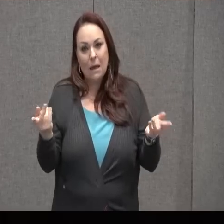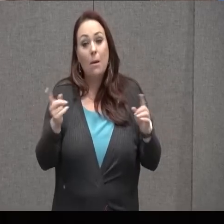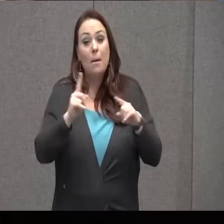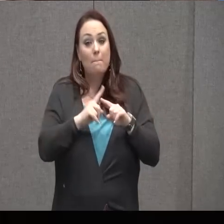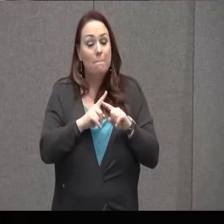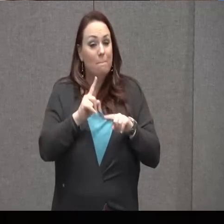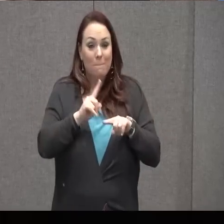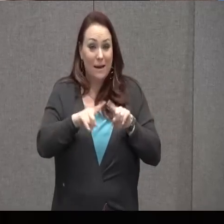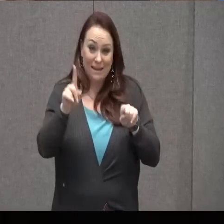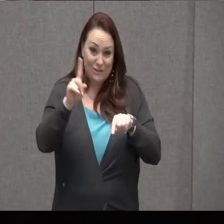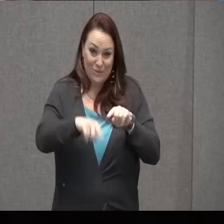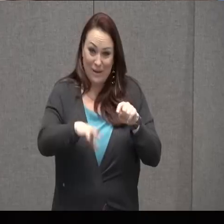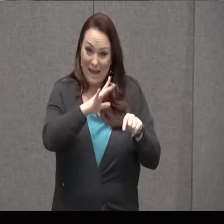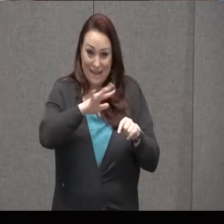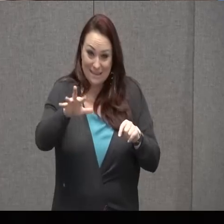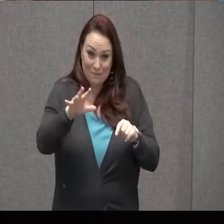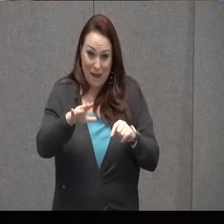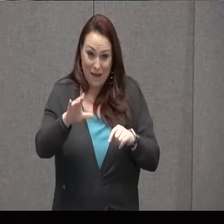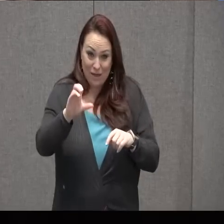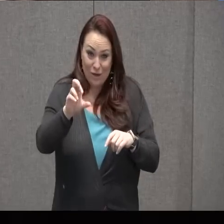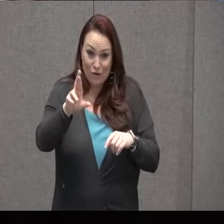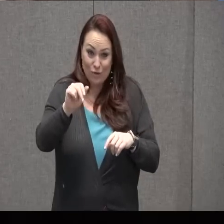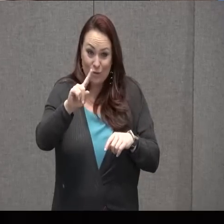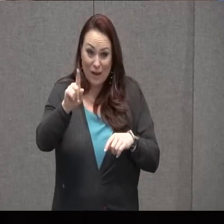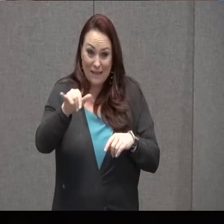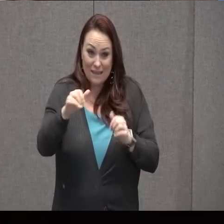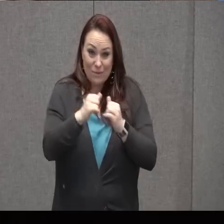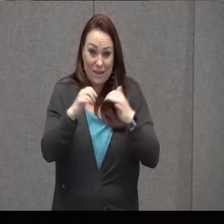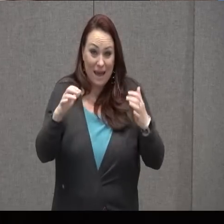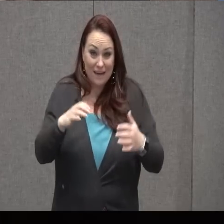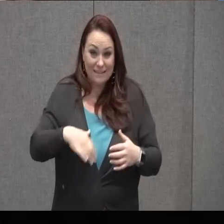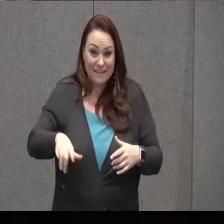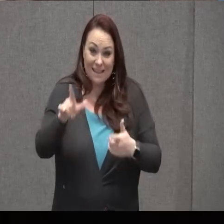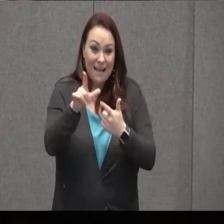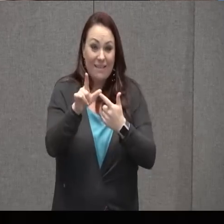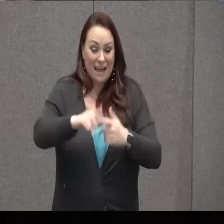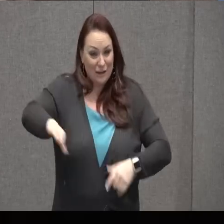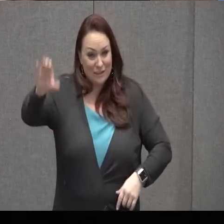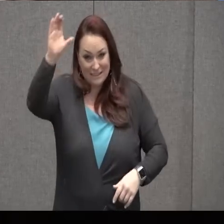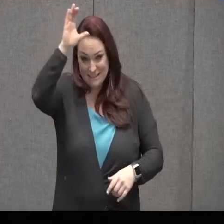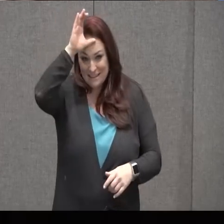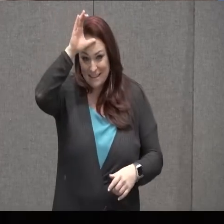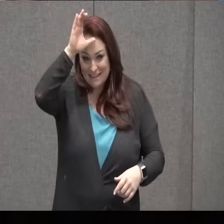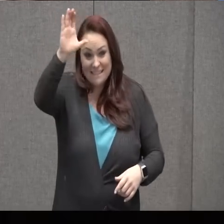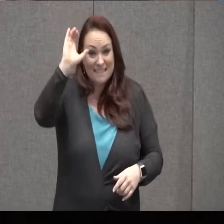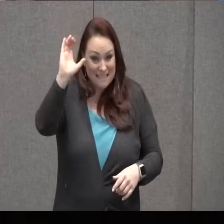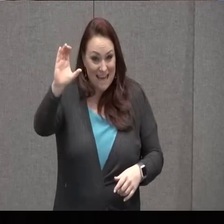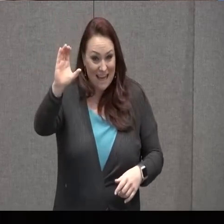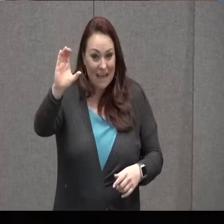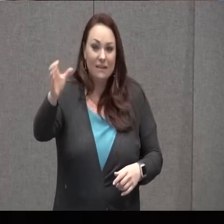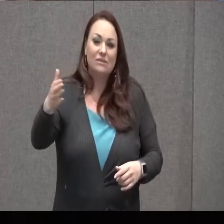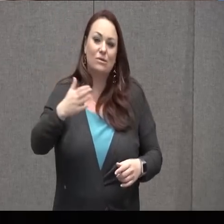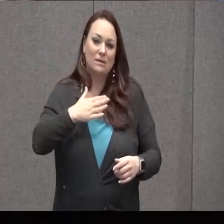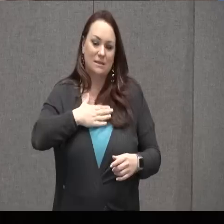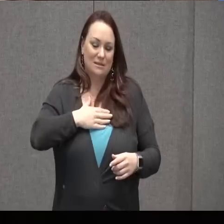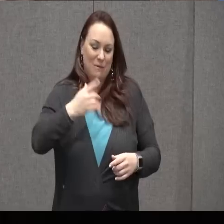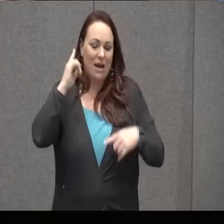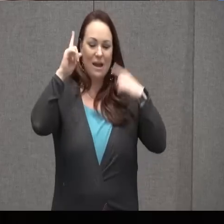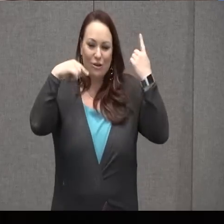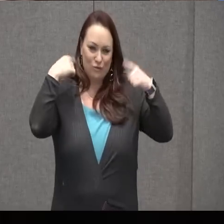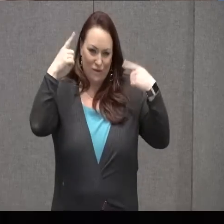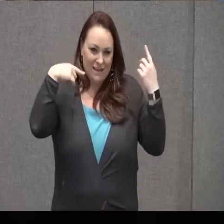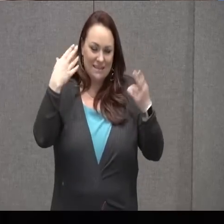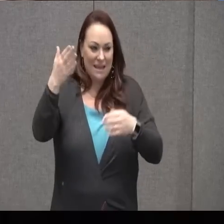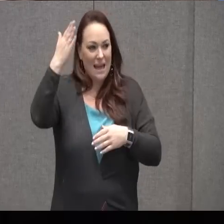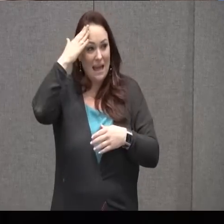you can't spell crazy without the letter C. Exactly. So this is my crazy hat. If